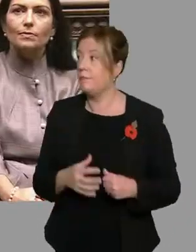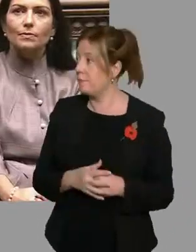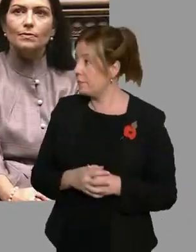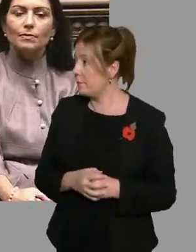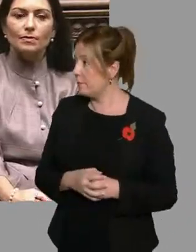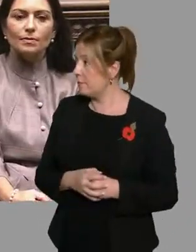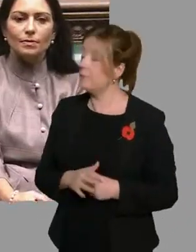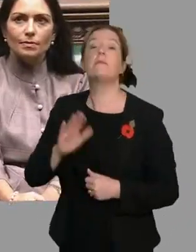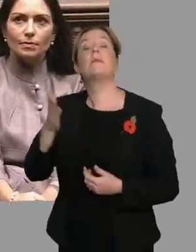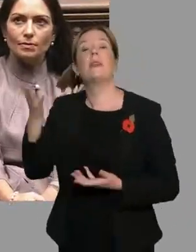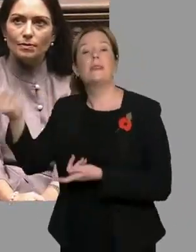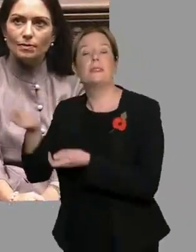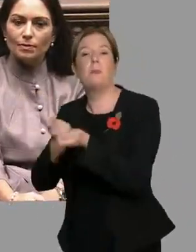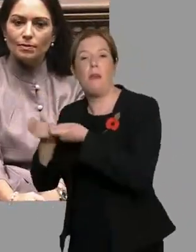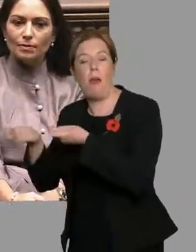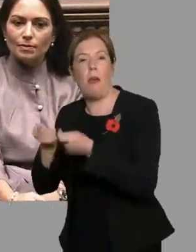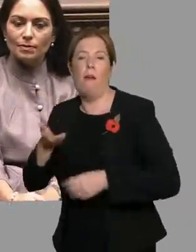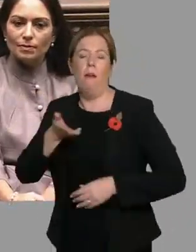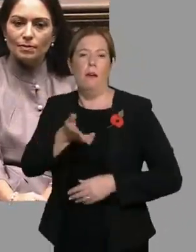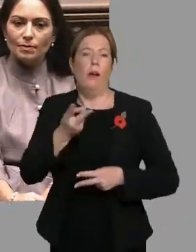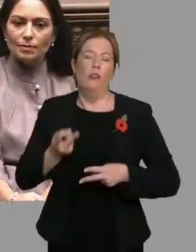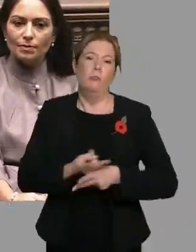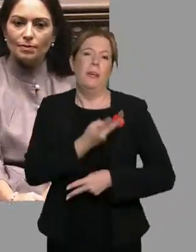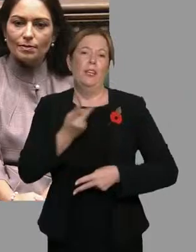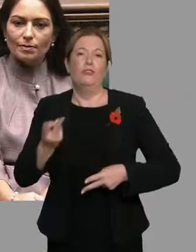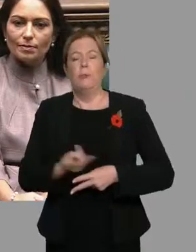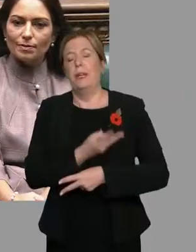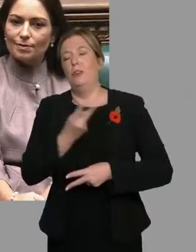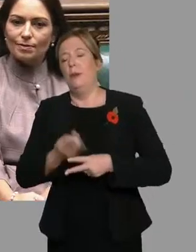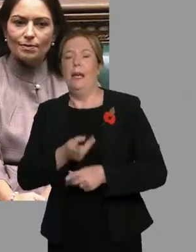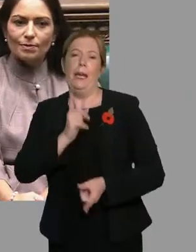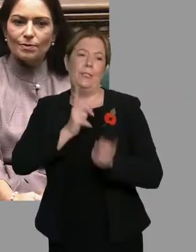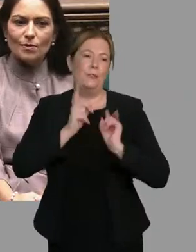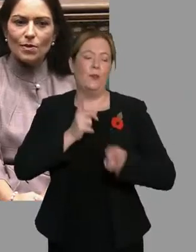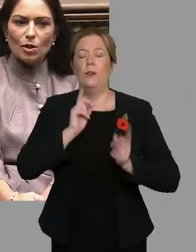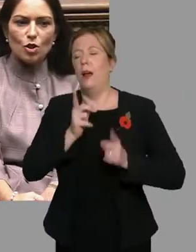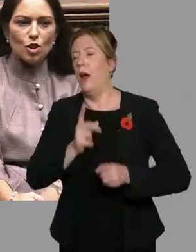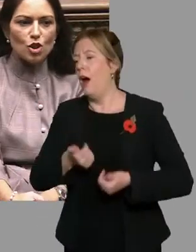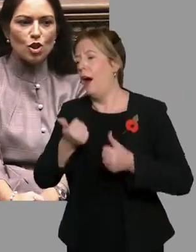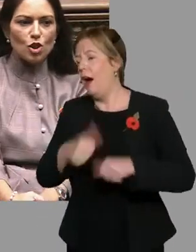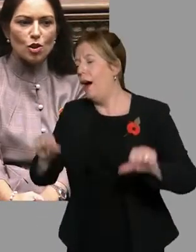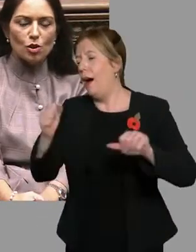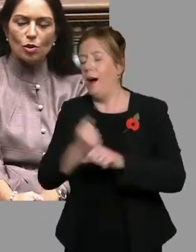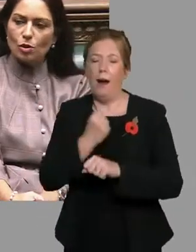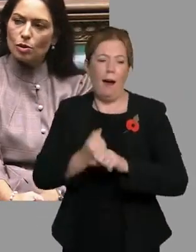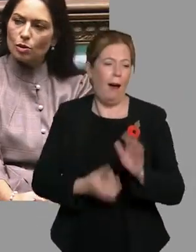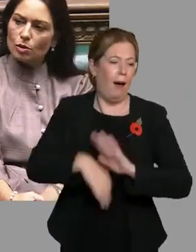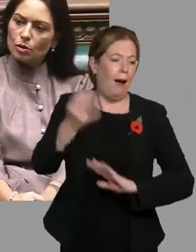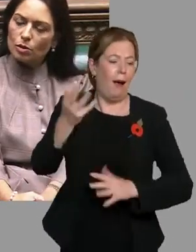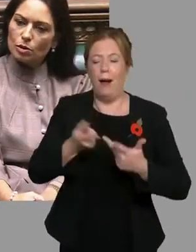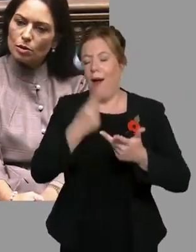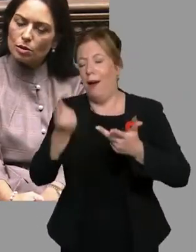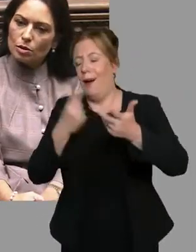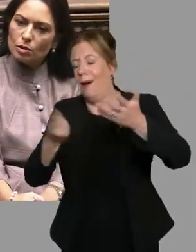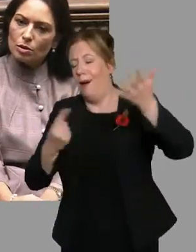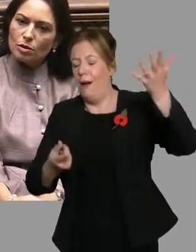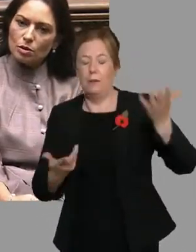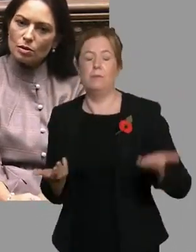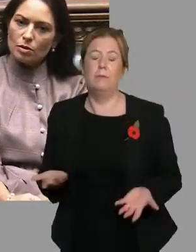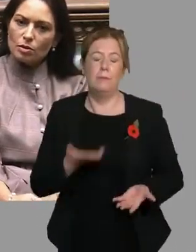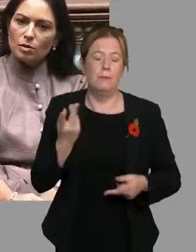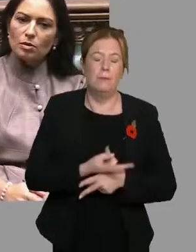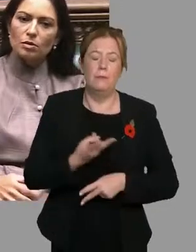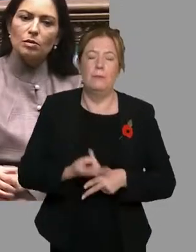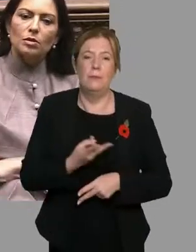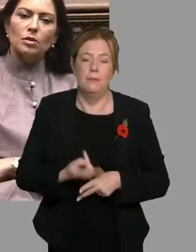on the television, fixing the foundations and so on. But what does he say, over and over again, but what does he say to farmers who